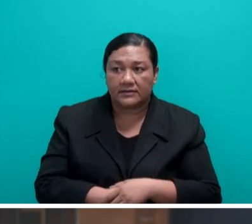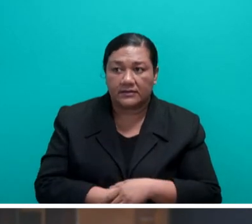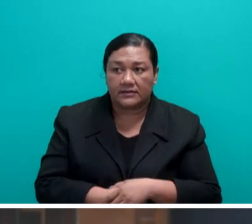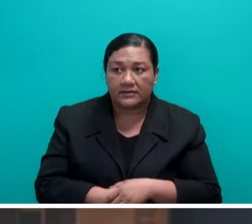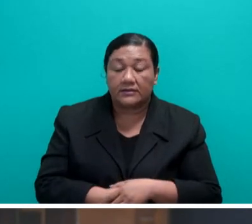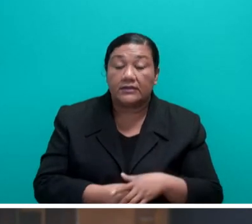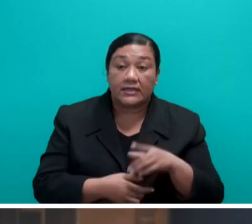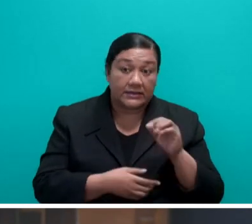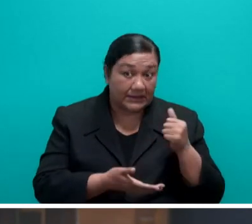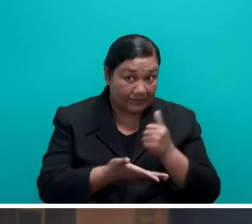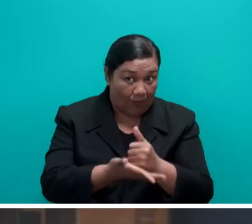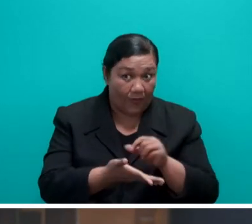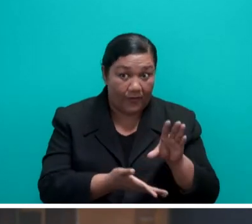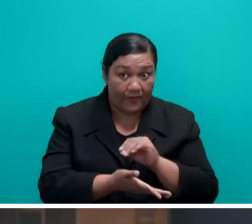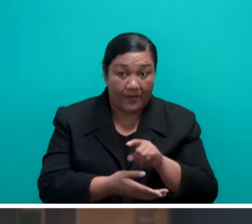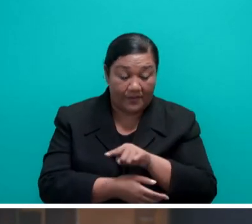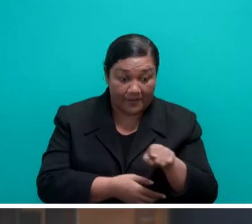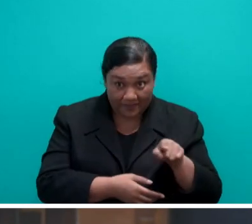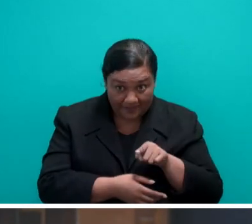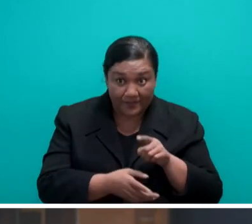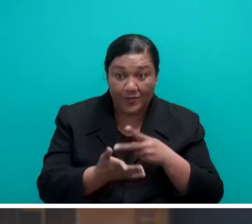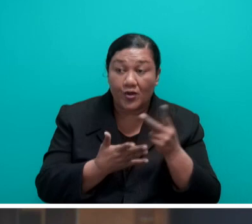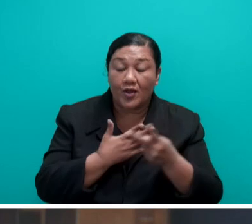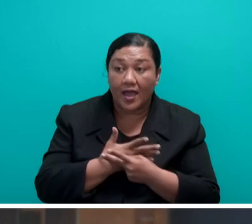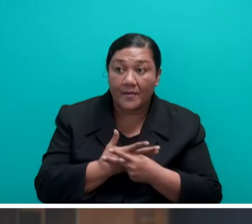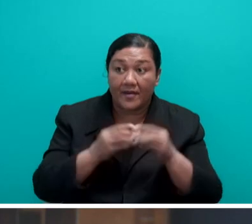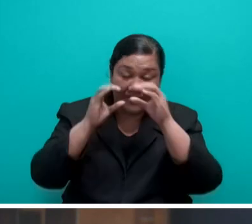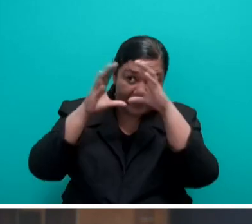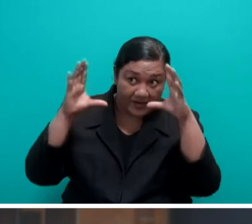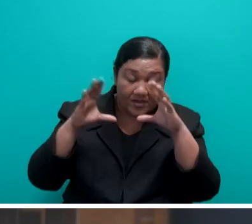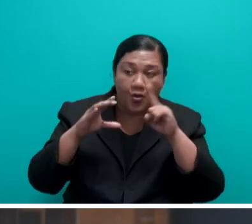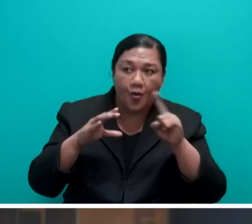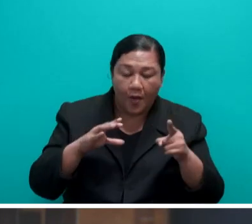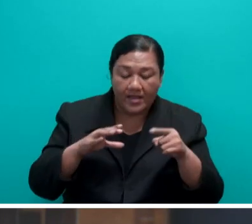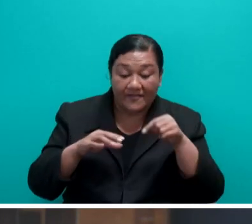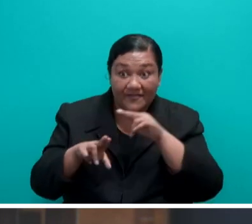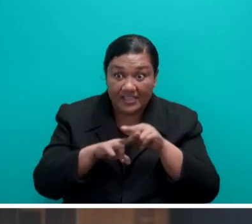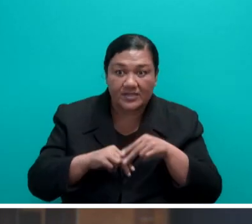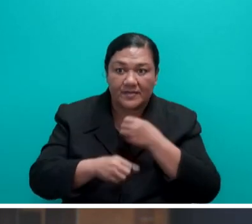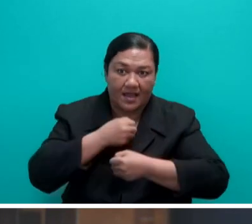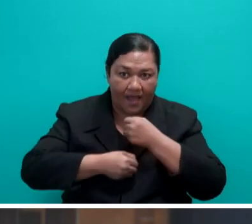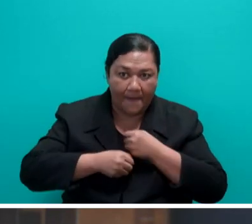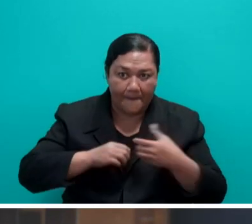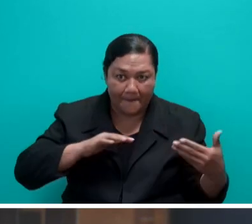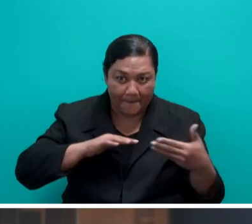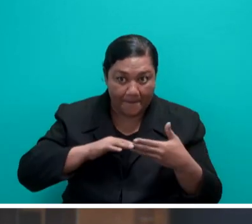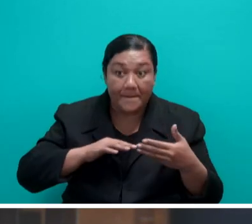Madam Speaker, my vision for Fiji to become the hub of the Pacific as a major port of